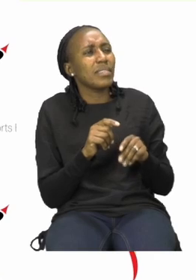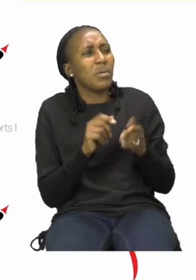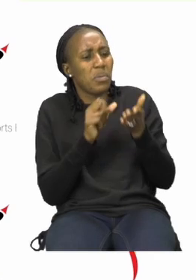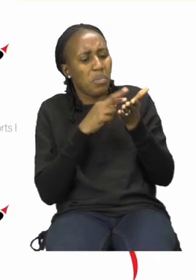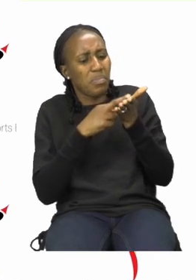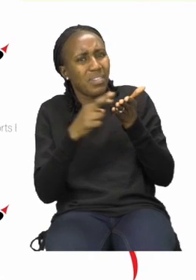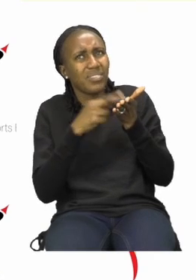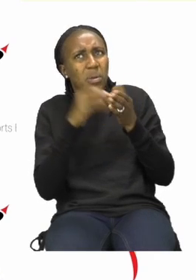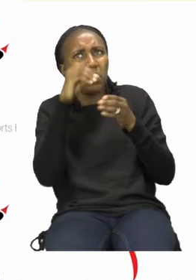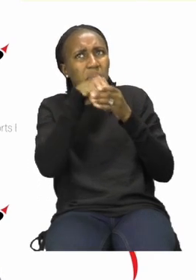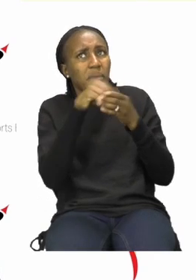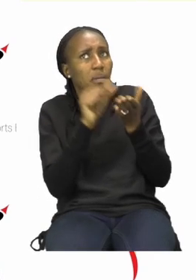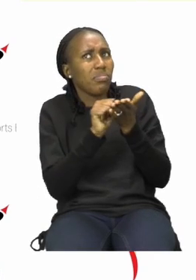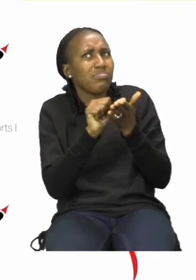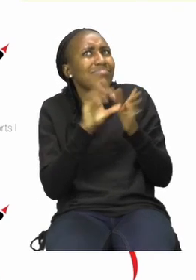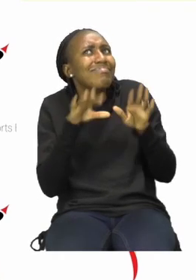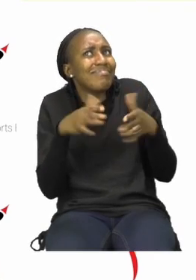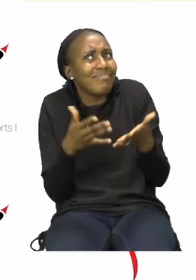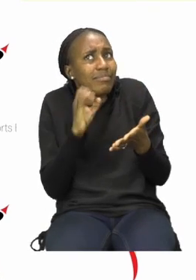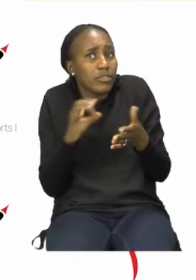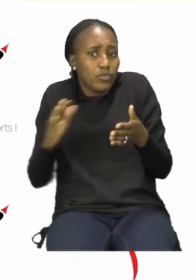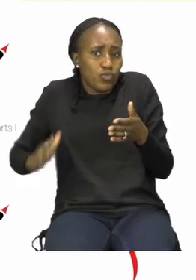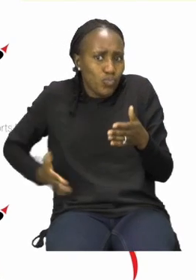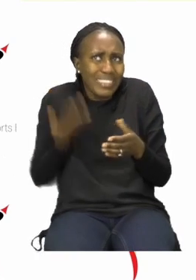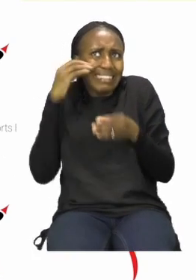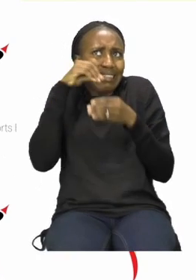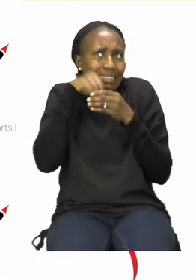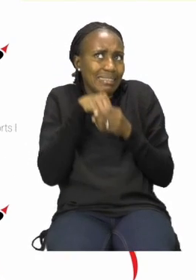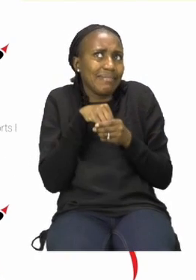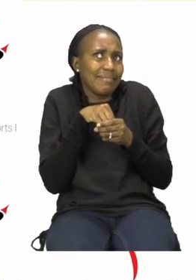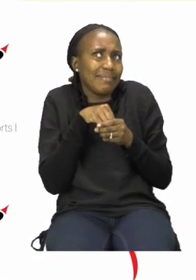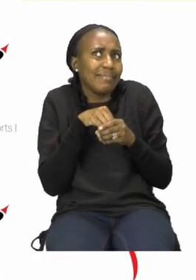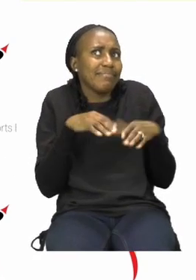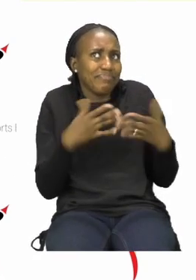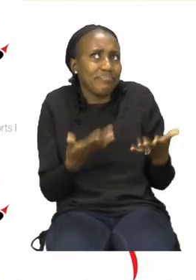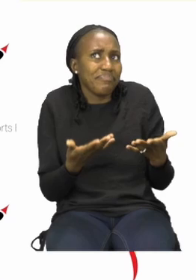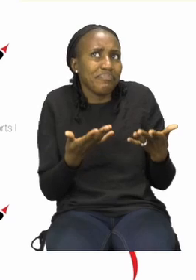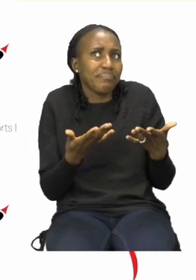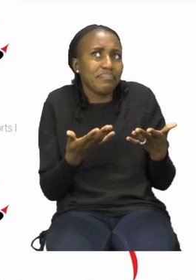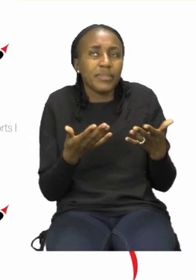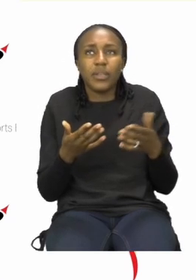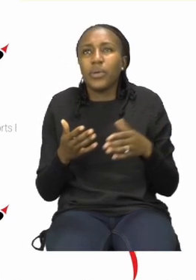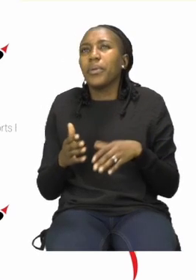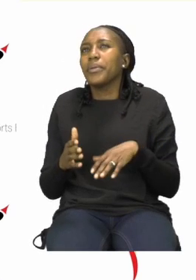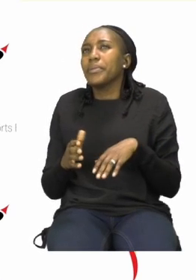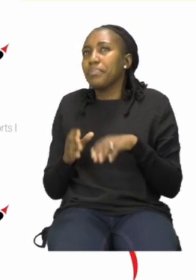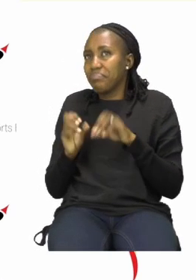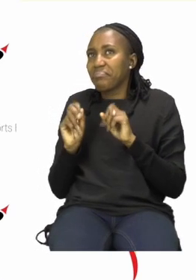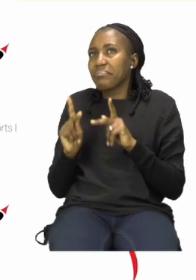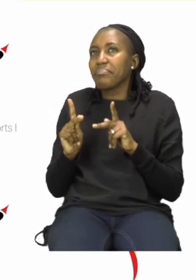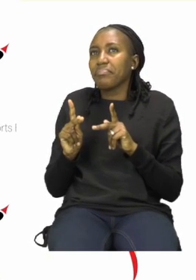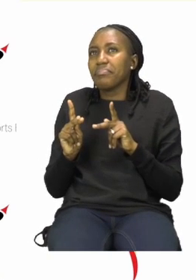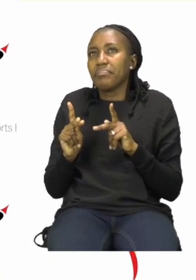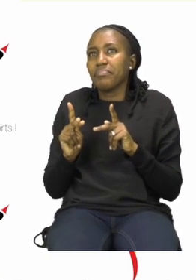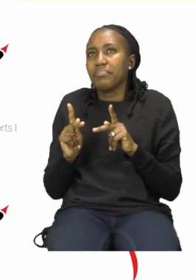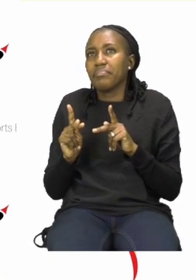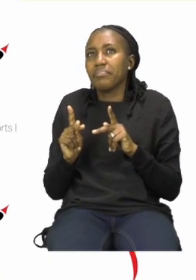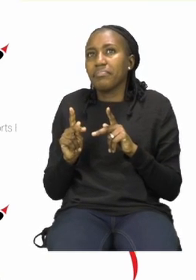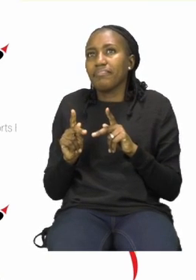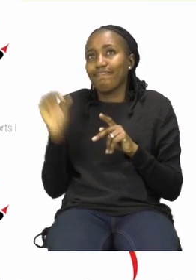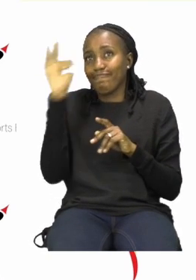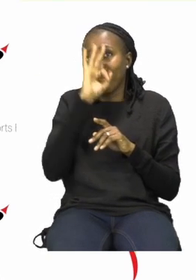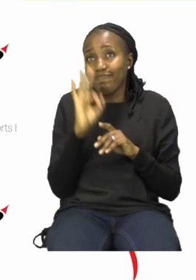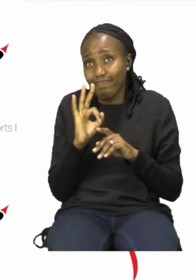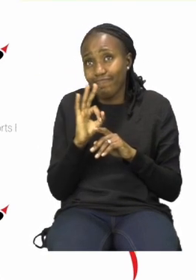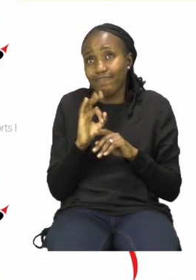that are involved for people who might be interested in joining the Federation. We have a Facebook page. We